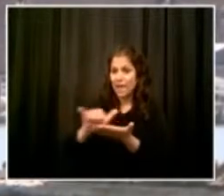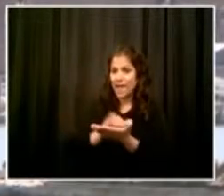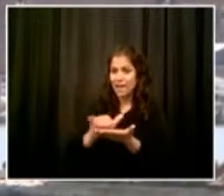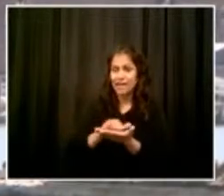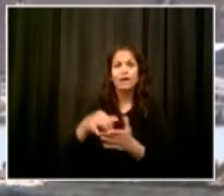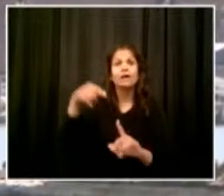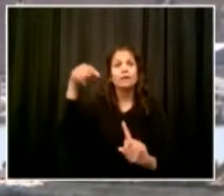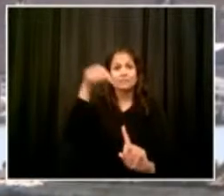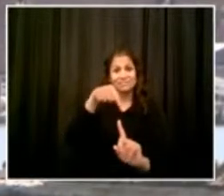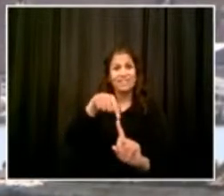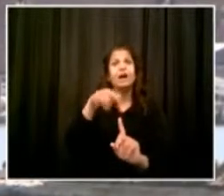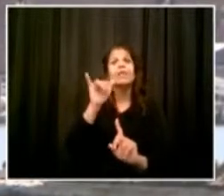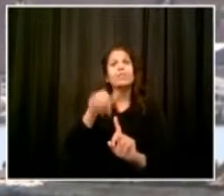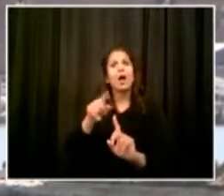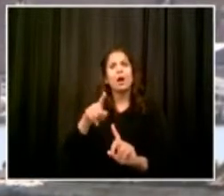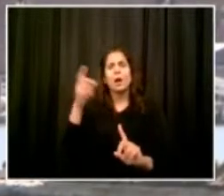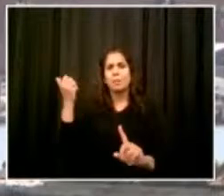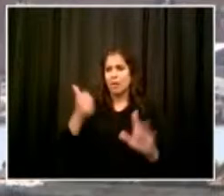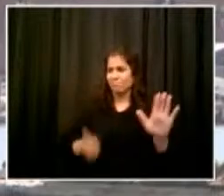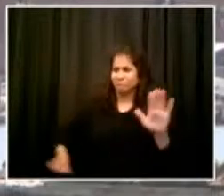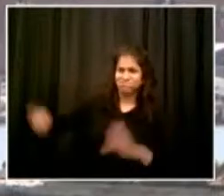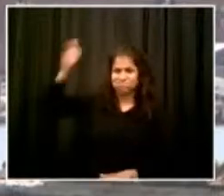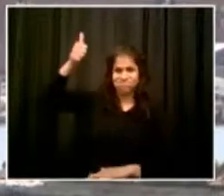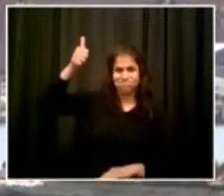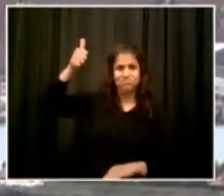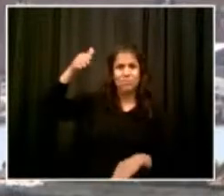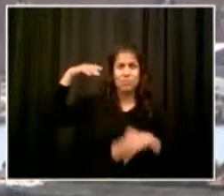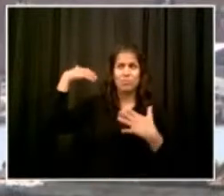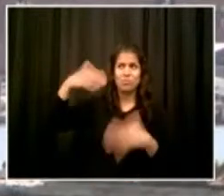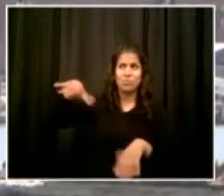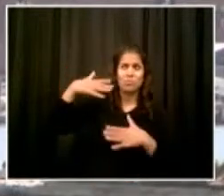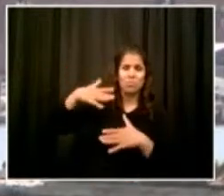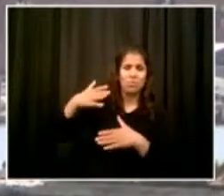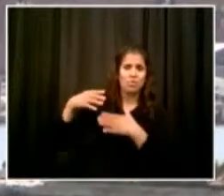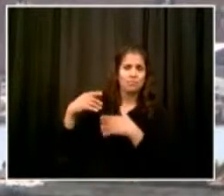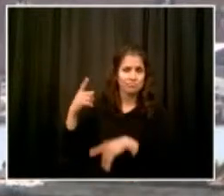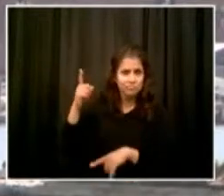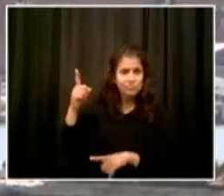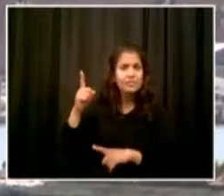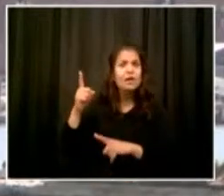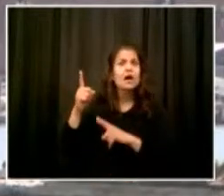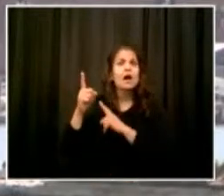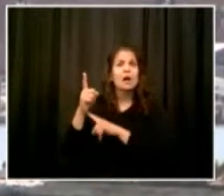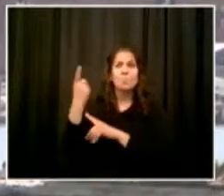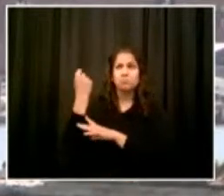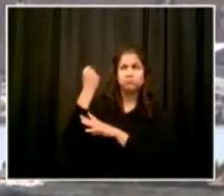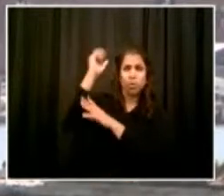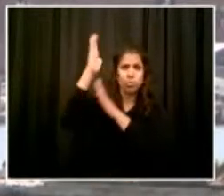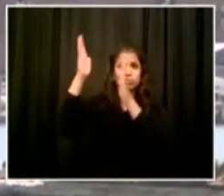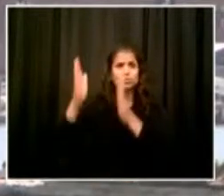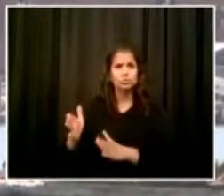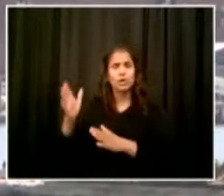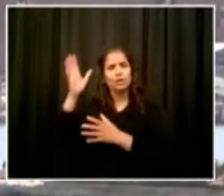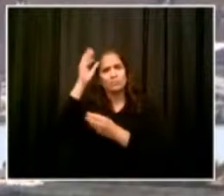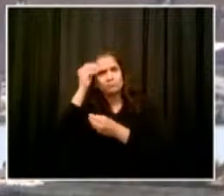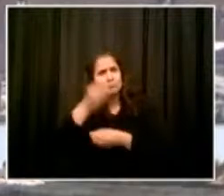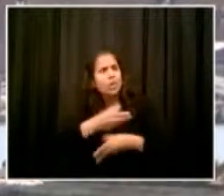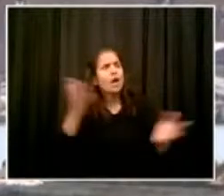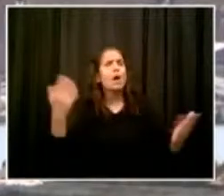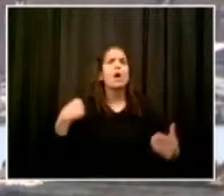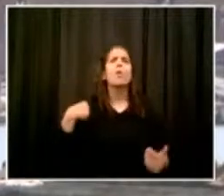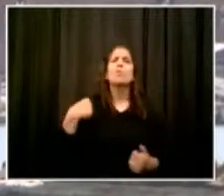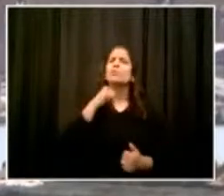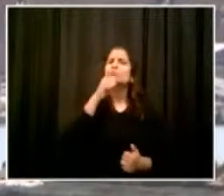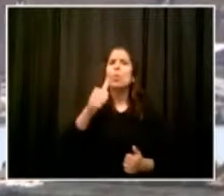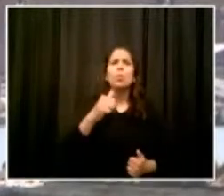America. He spoke to the protesters. He said, none of us condone and can accept what happened that those officers did in